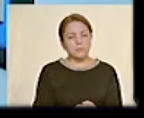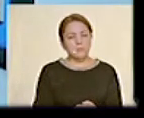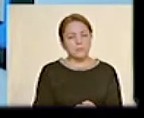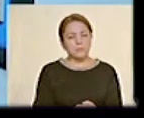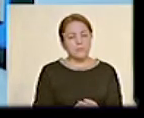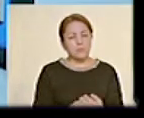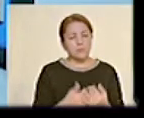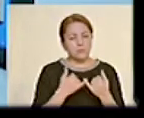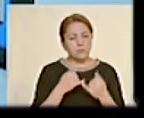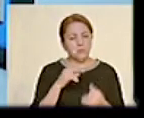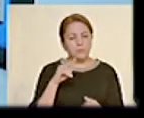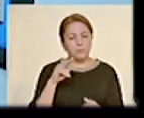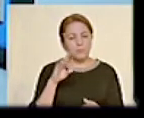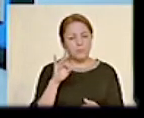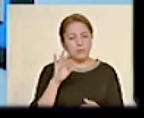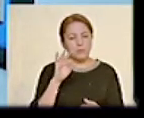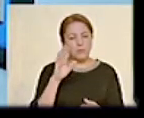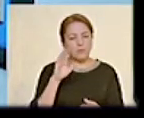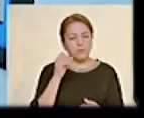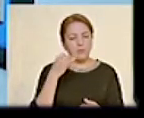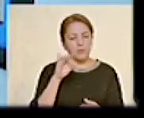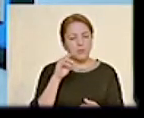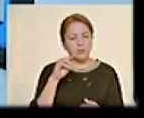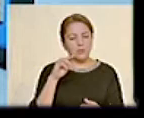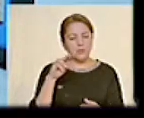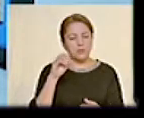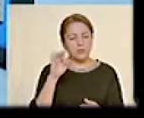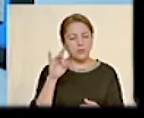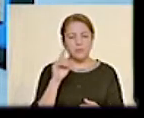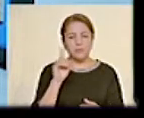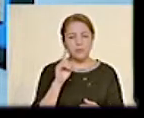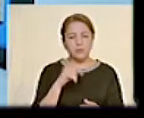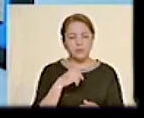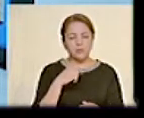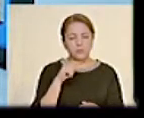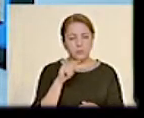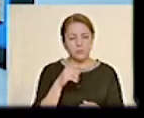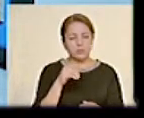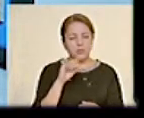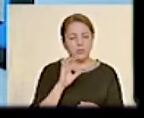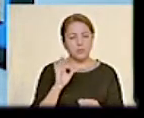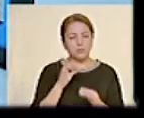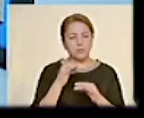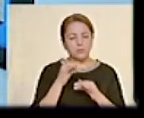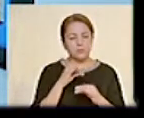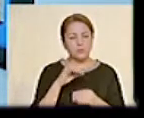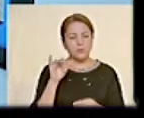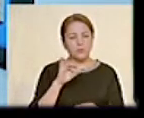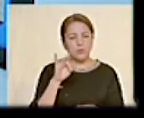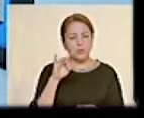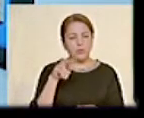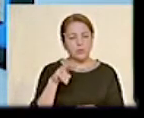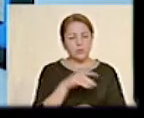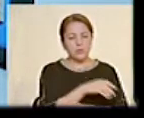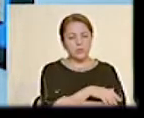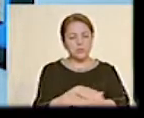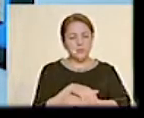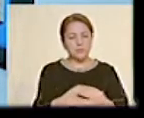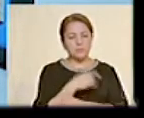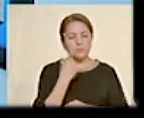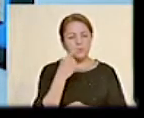Mana endi provider tushunchasiga to'xtalib o'taylik. Demak, mana shu URL adreslarimiz ma'lum